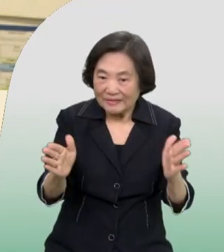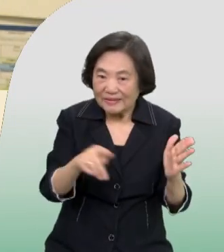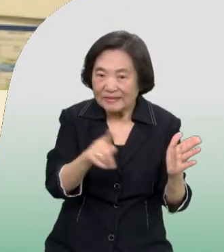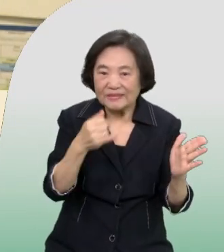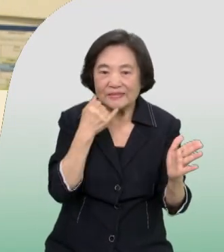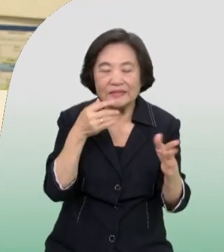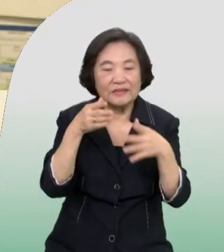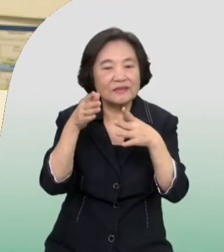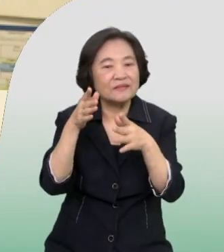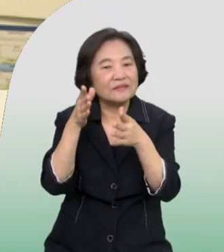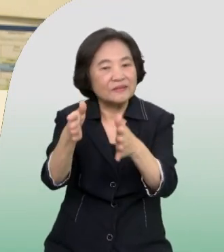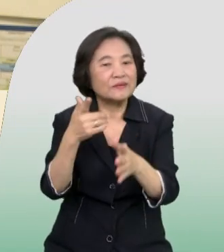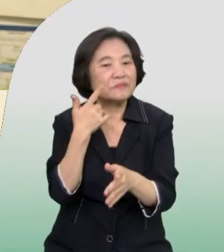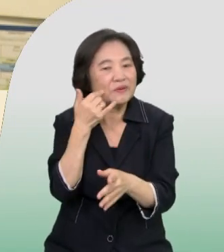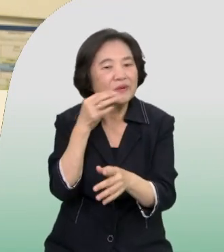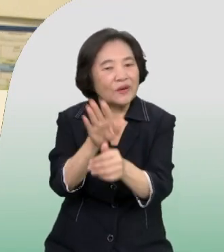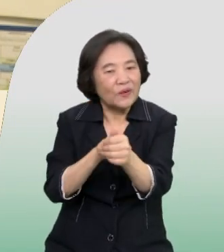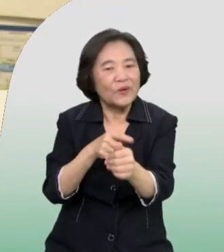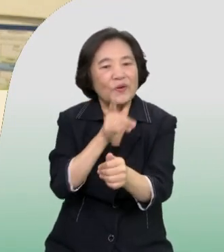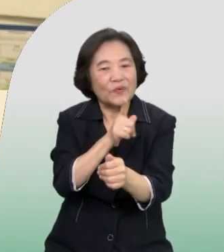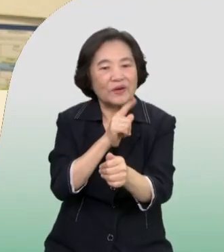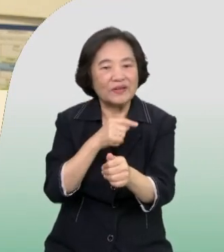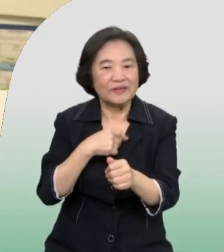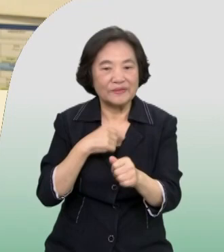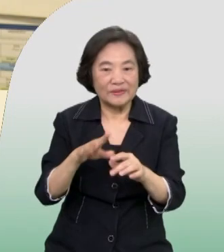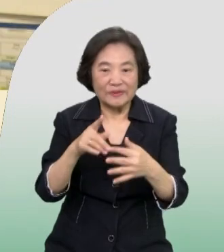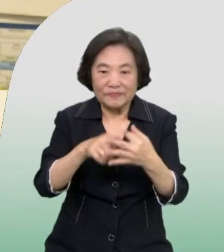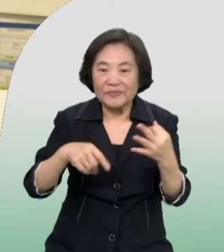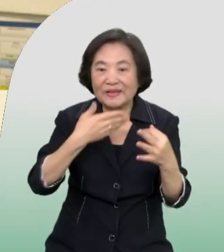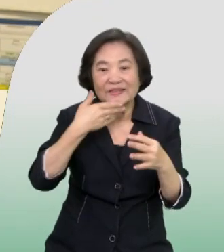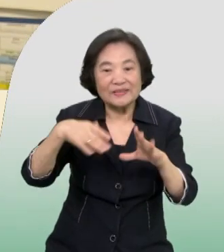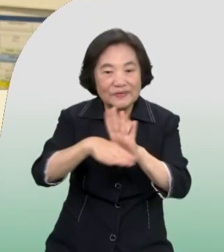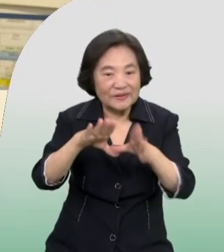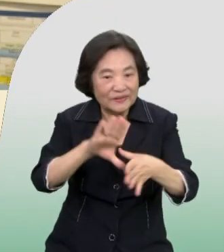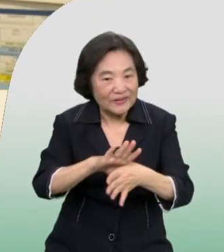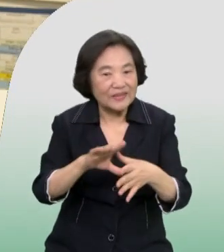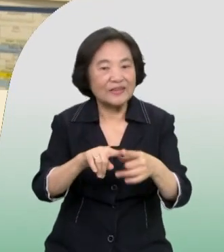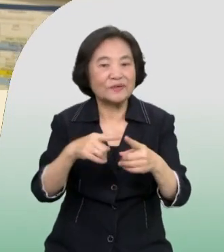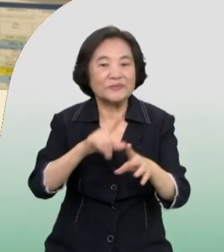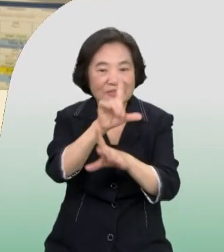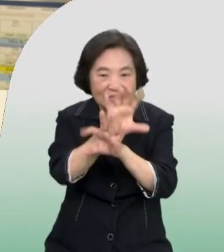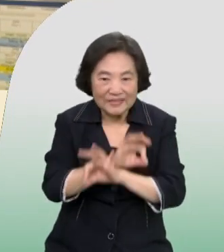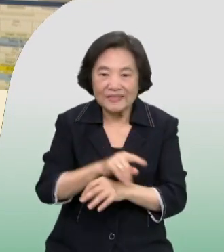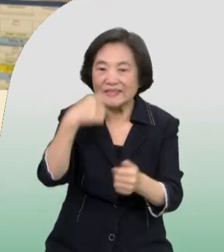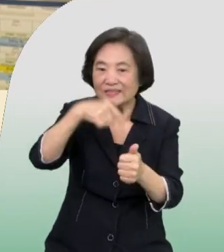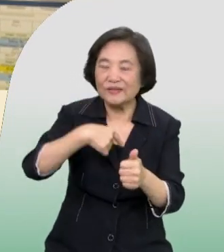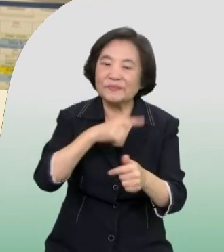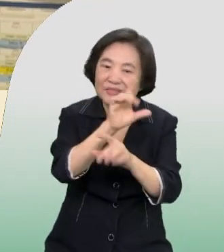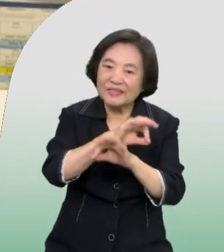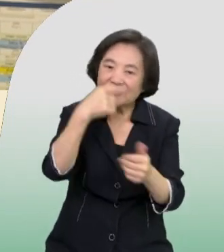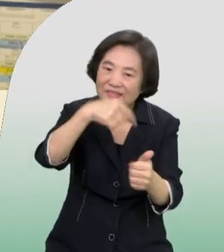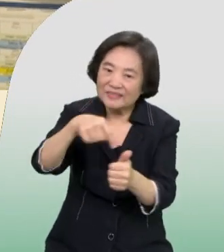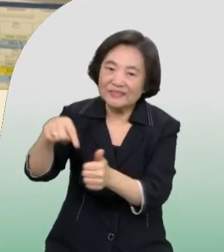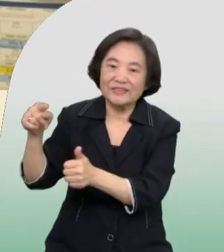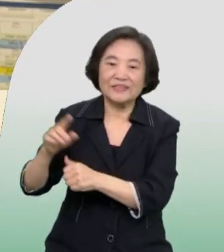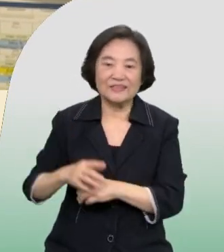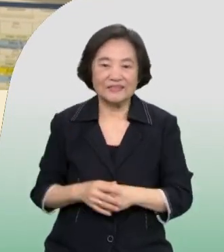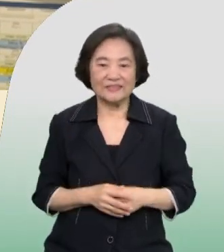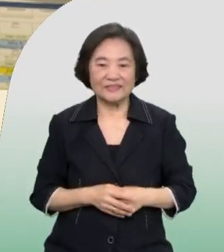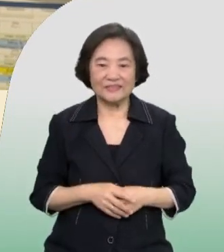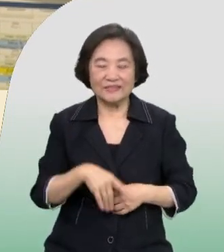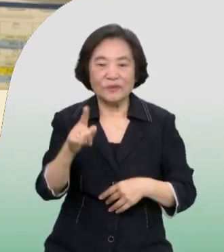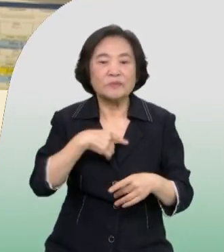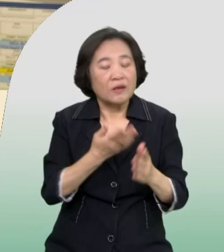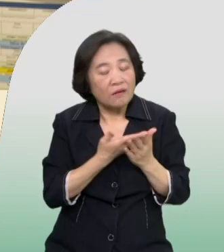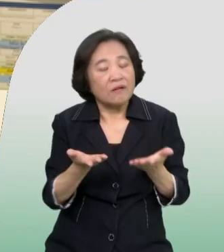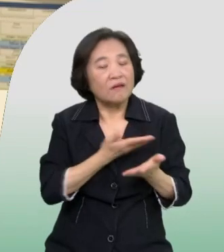first set of parents that we talk to are those of Māori descent. So if they've got any sort of Māori descent, then we ask them if they would like to go into the unit or if